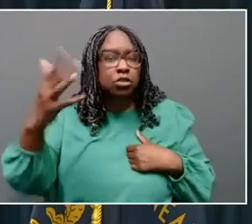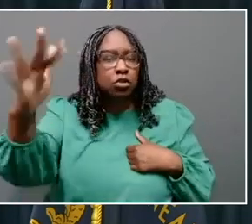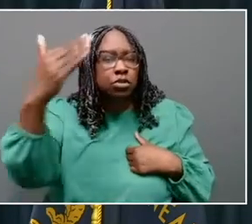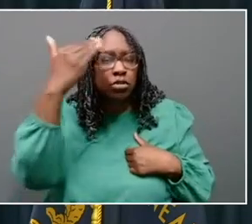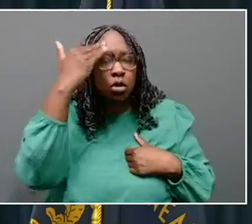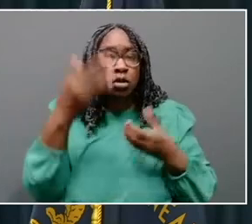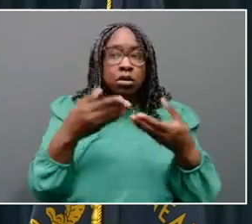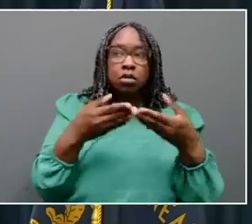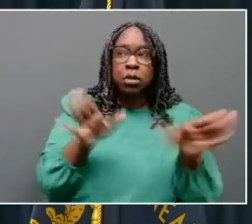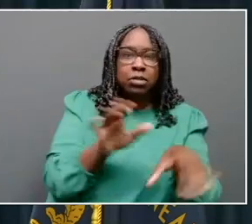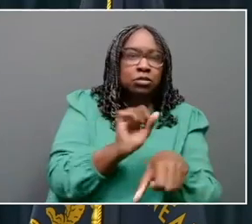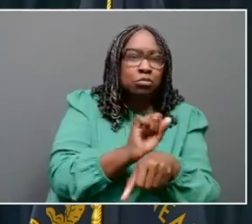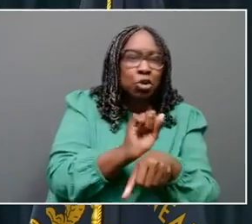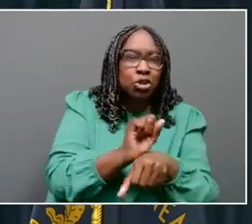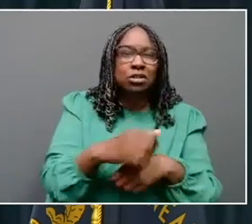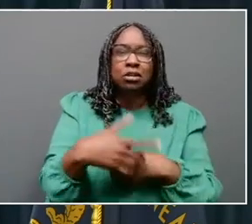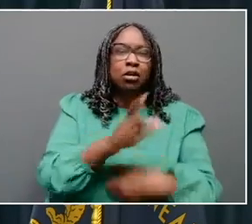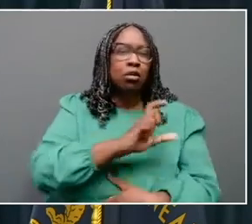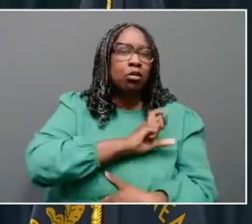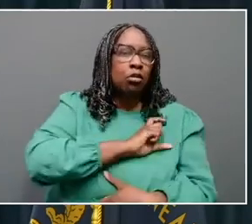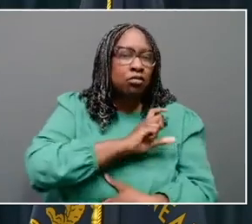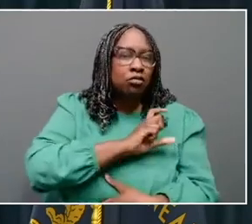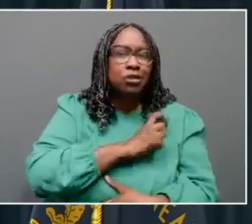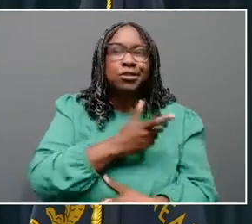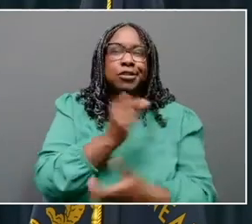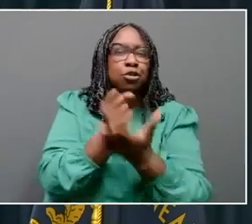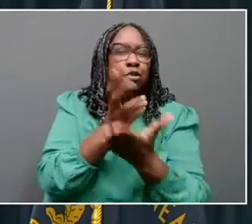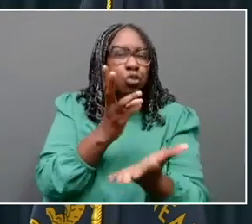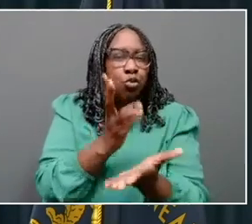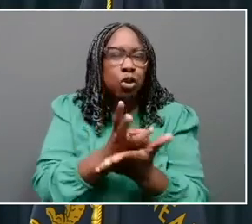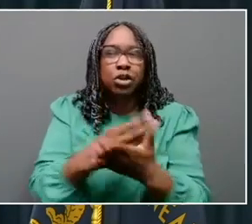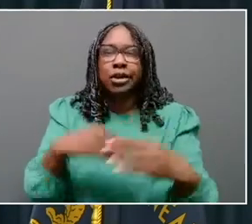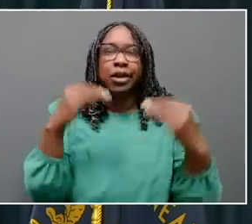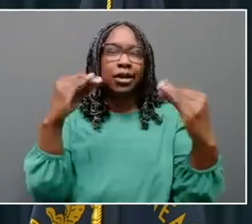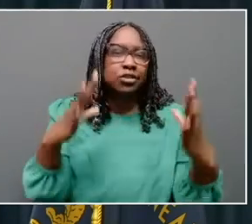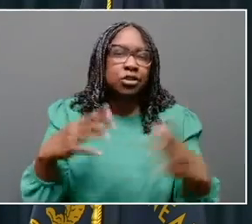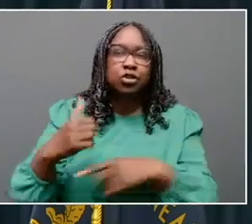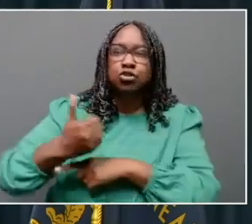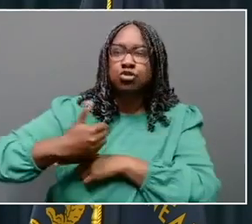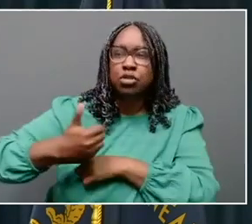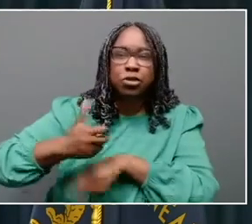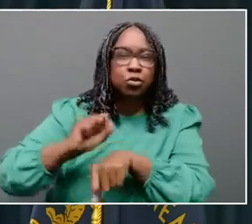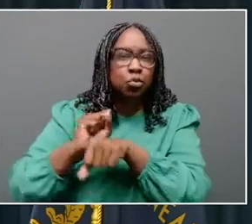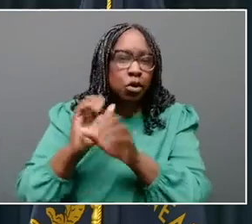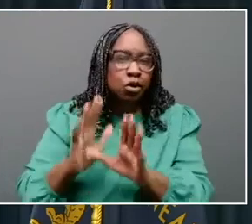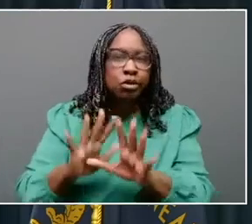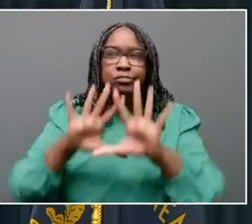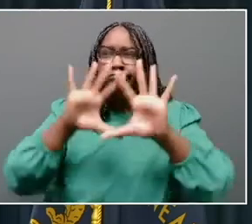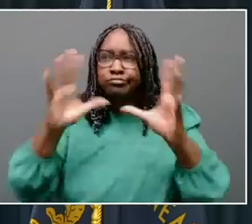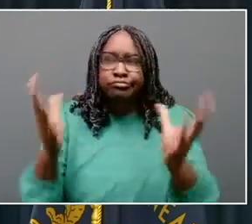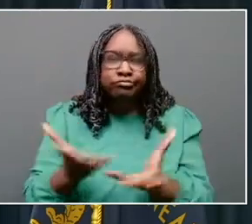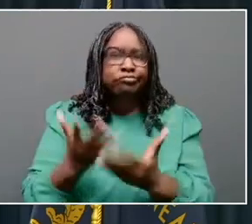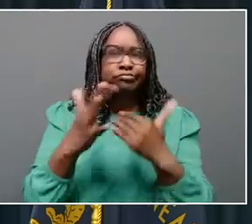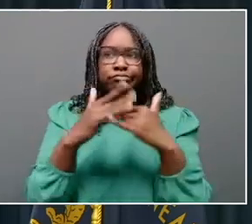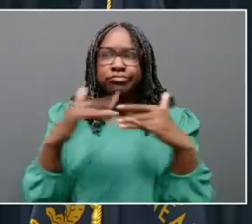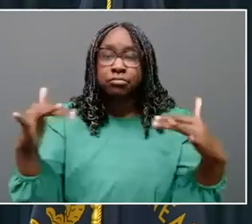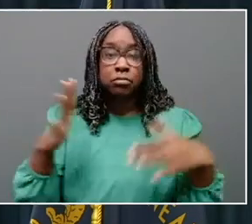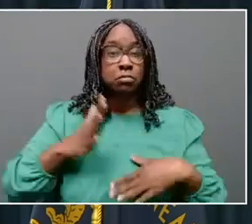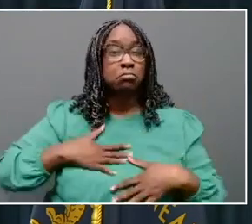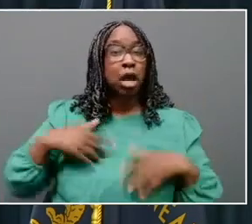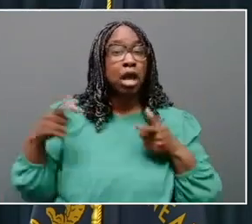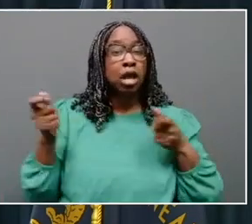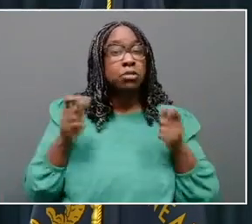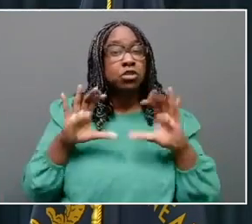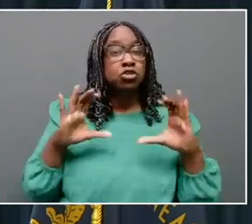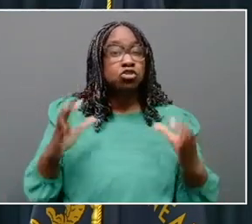employees, including law enforcement, social workers, educators, transportation workers, that my administration has now secured the longest stretch